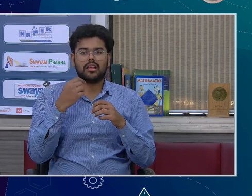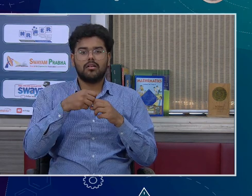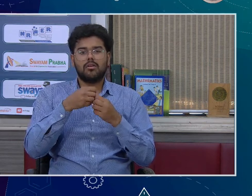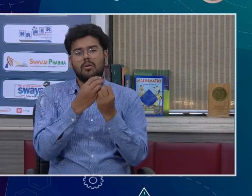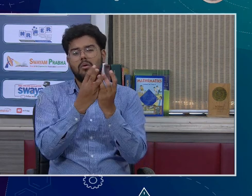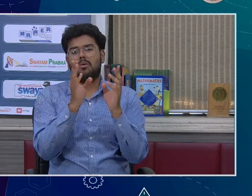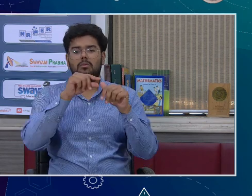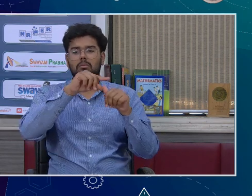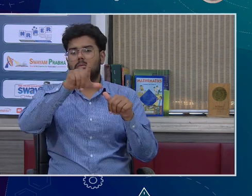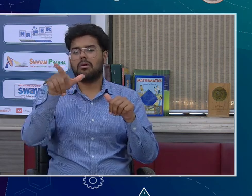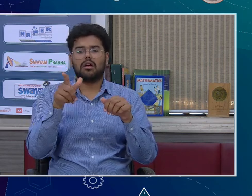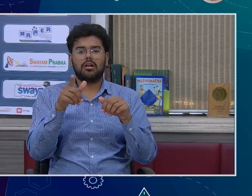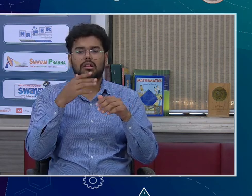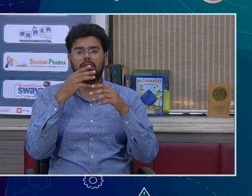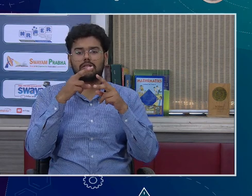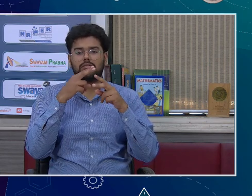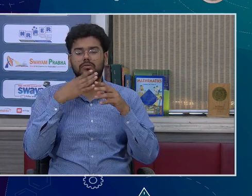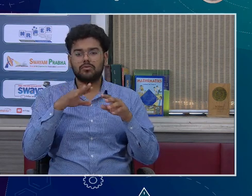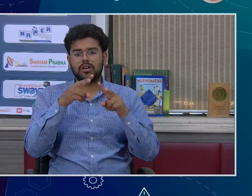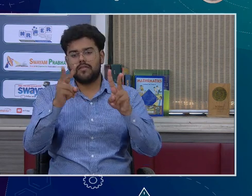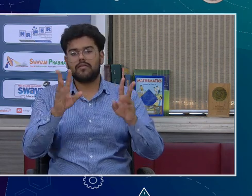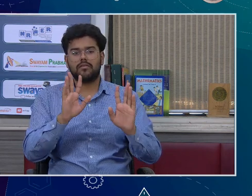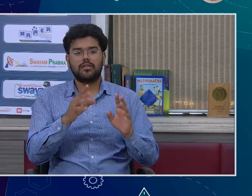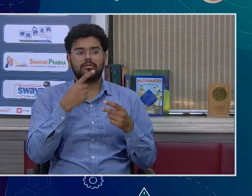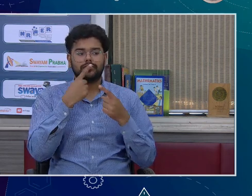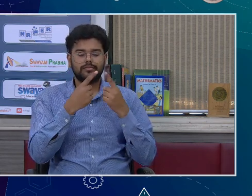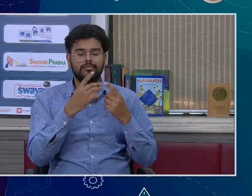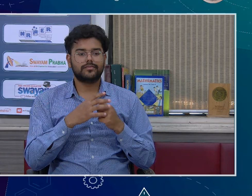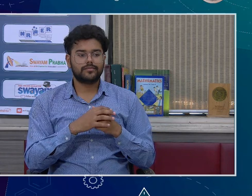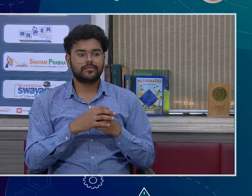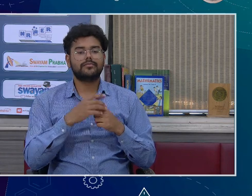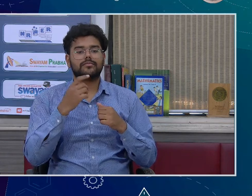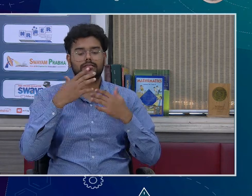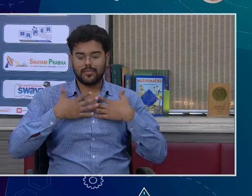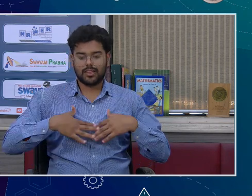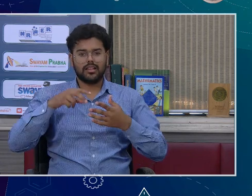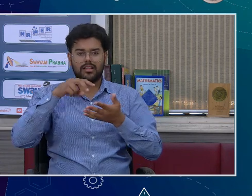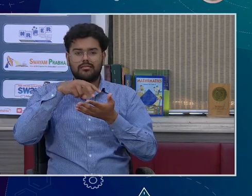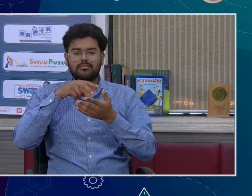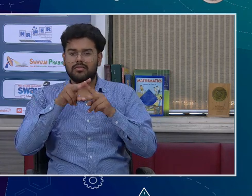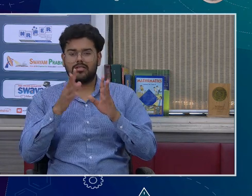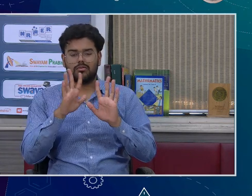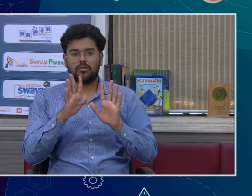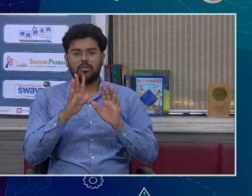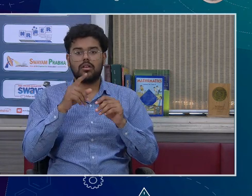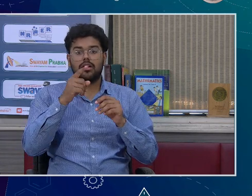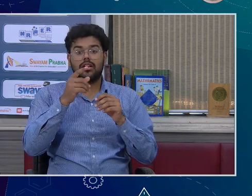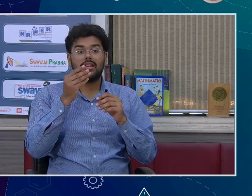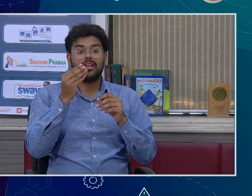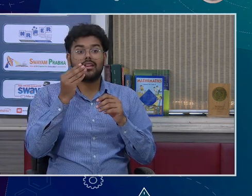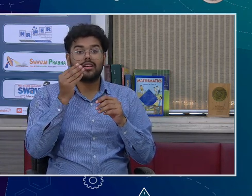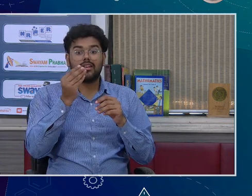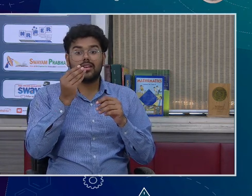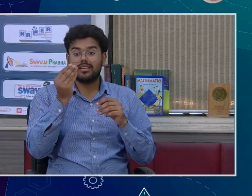are different in their unique ways. Now we did talk about the physical differences. There could be a child who could be very shy